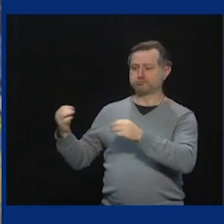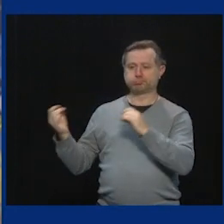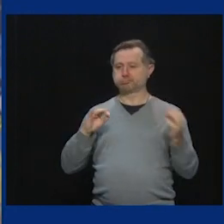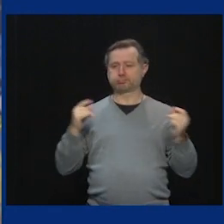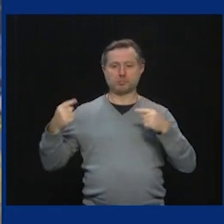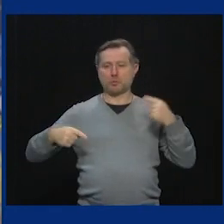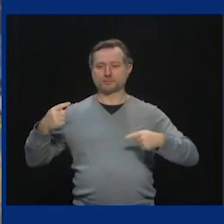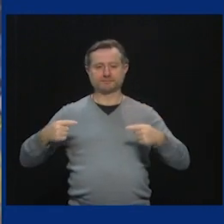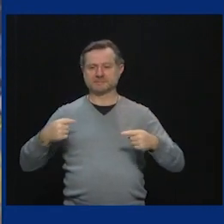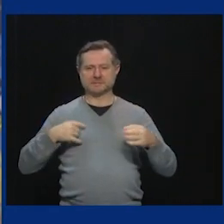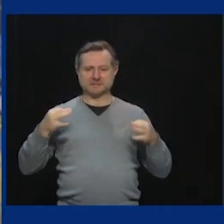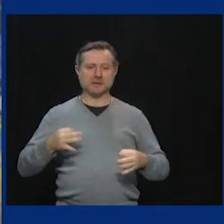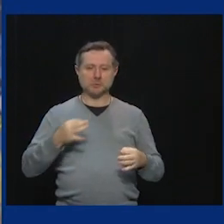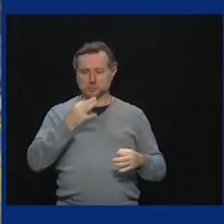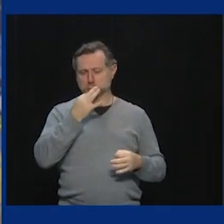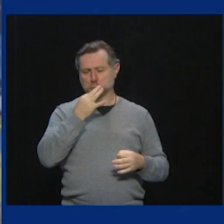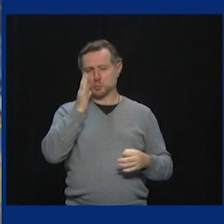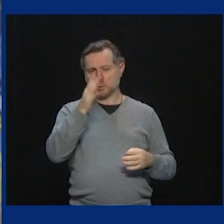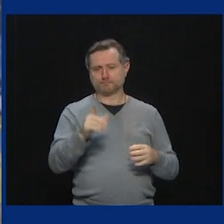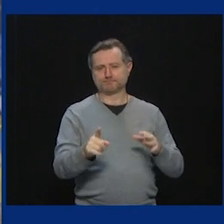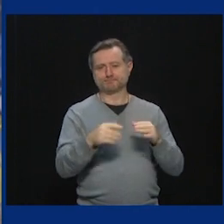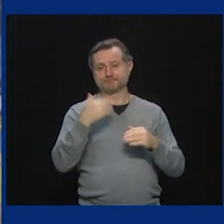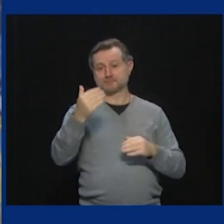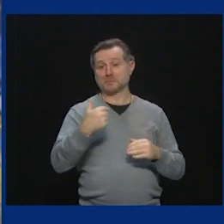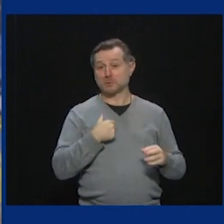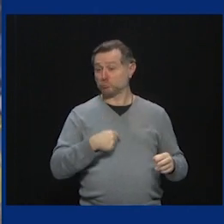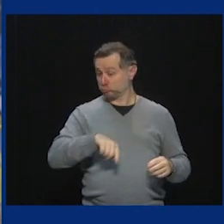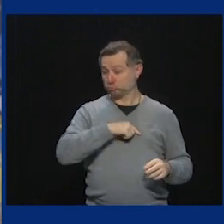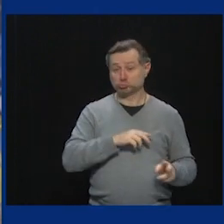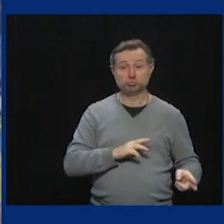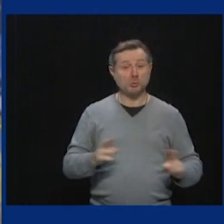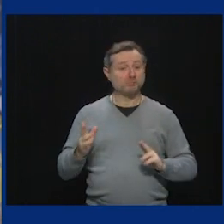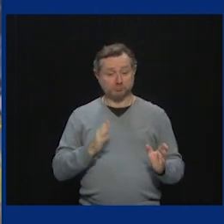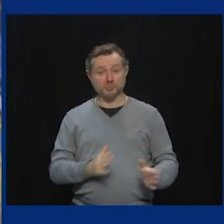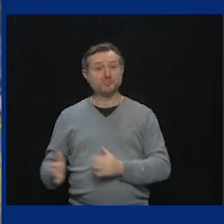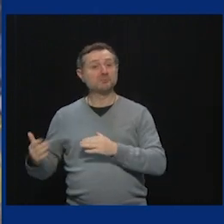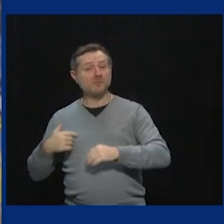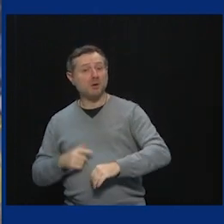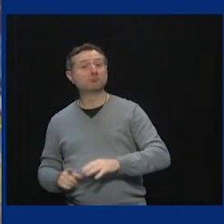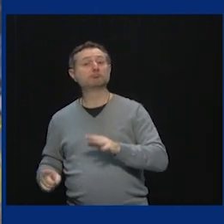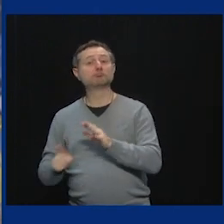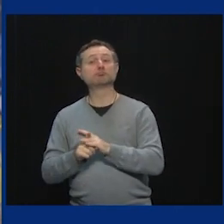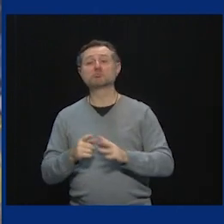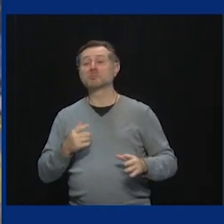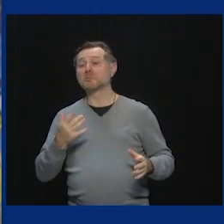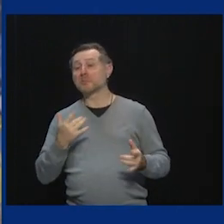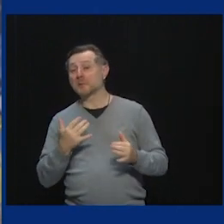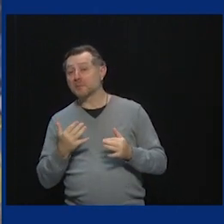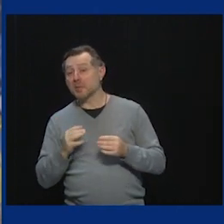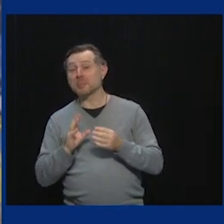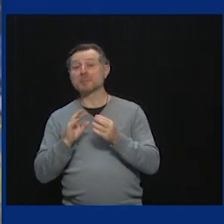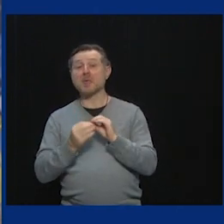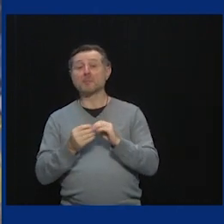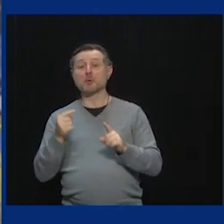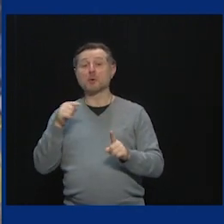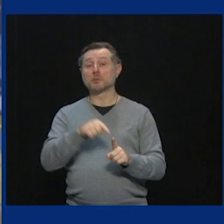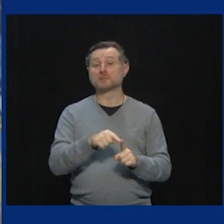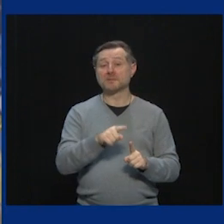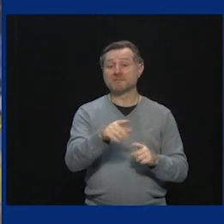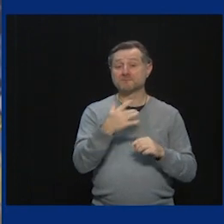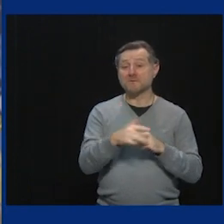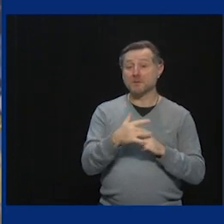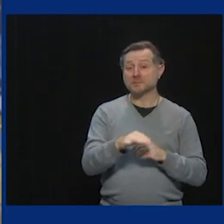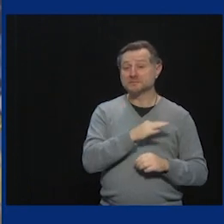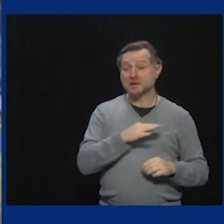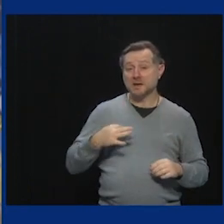that'll be coming up very shortly. But we're ready for that. We're prepared for that. As far as the numbers who were willing to be deployed if necessary,